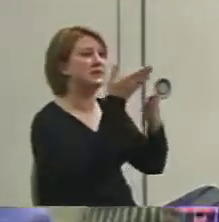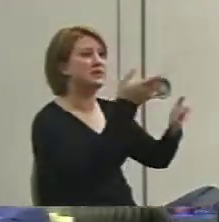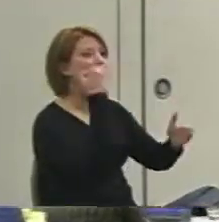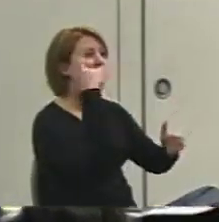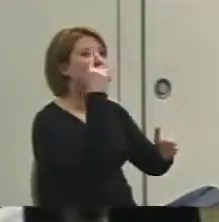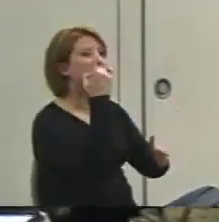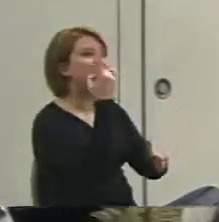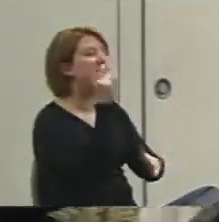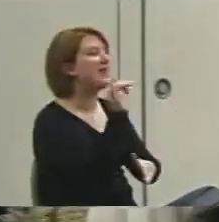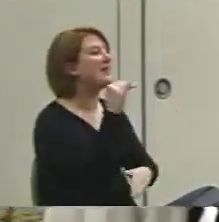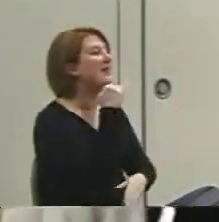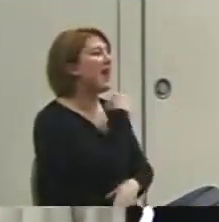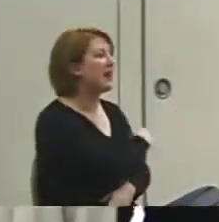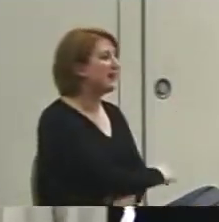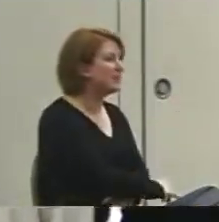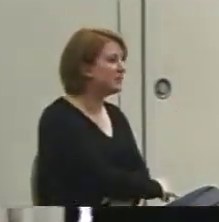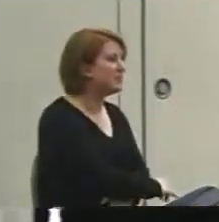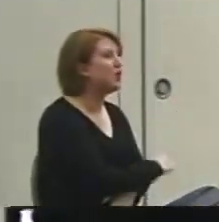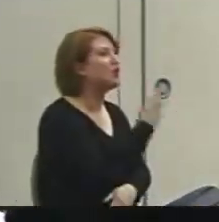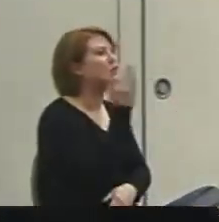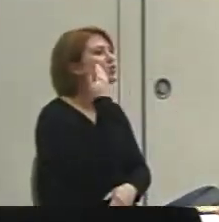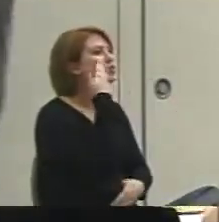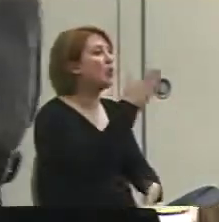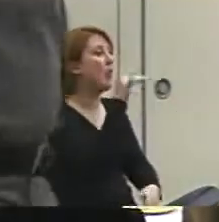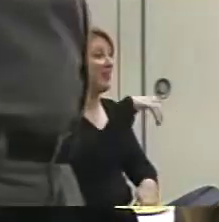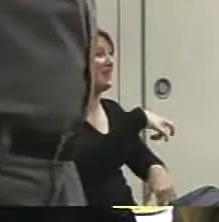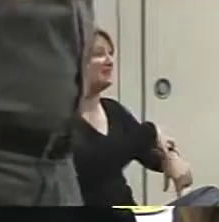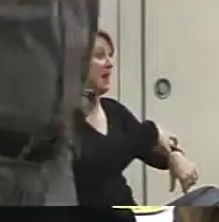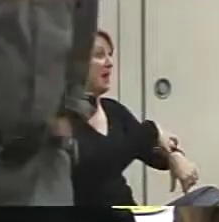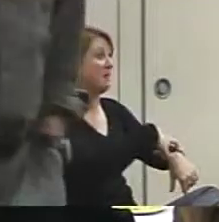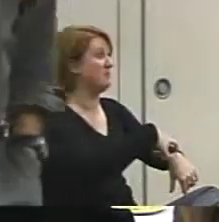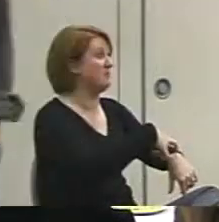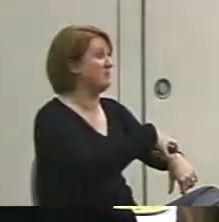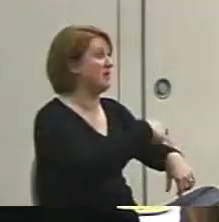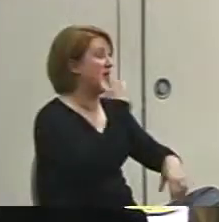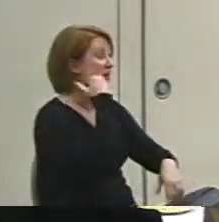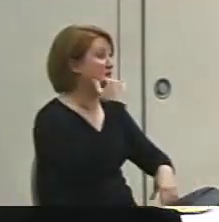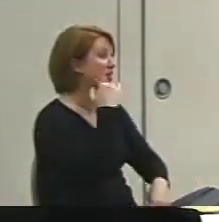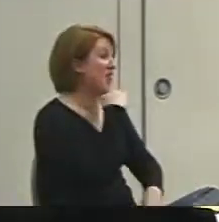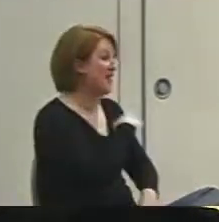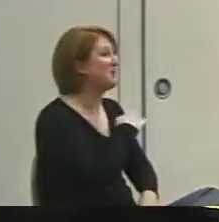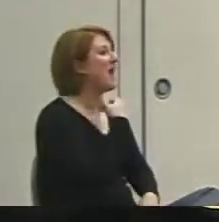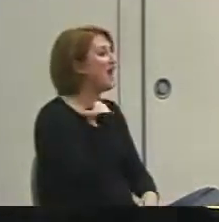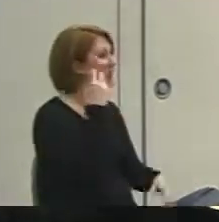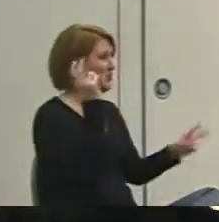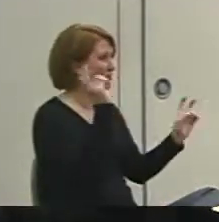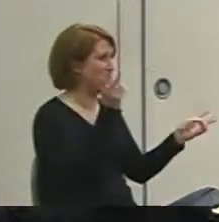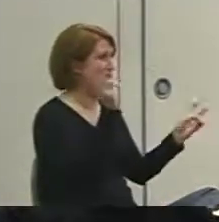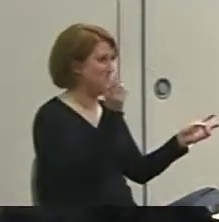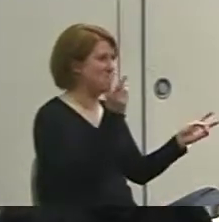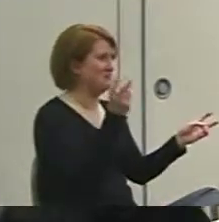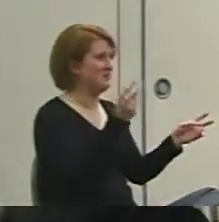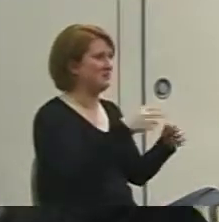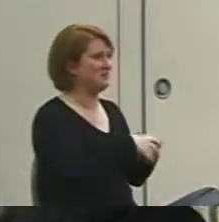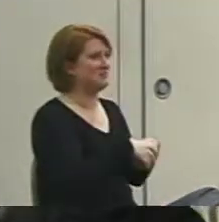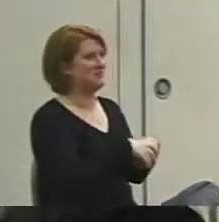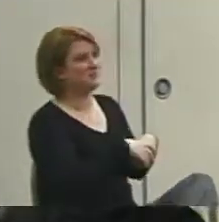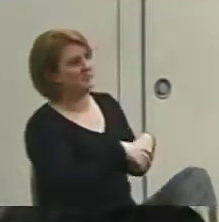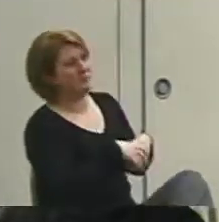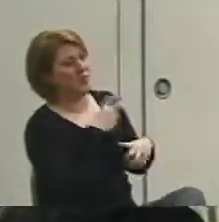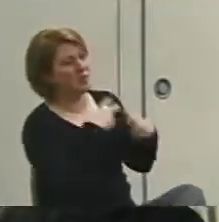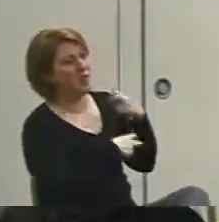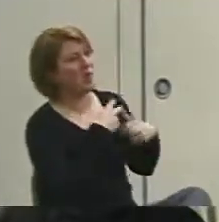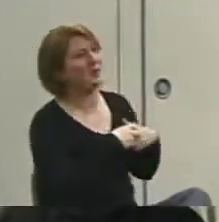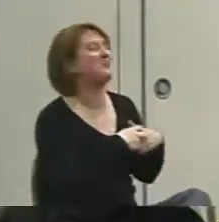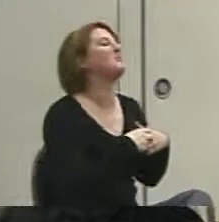something like lying that you don't know at the time. Lying? Yes, we have a real issue right now with the student case study